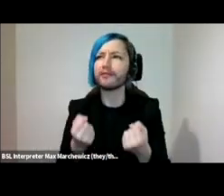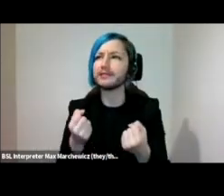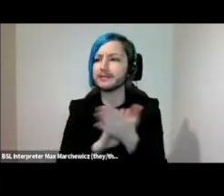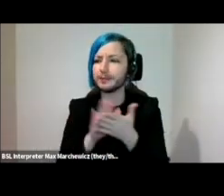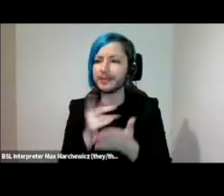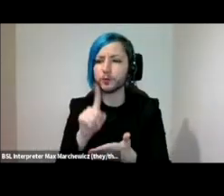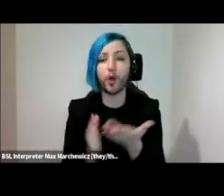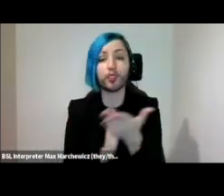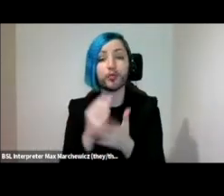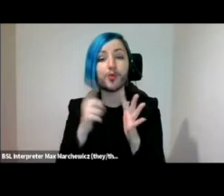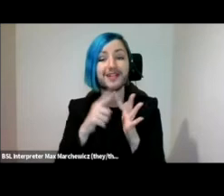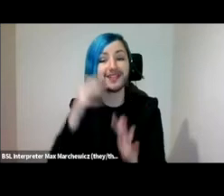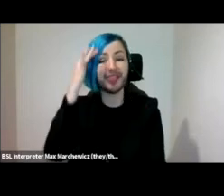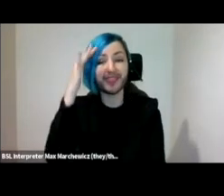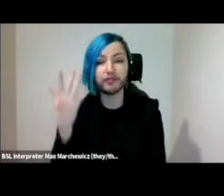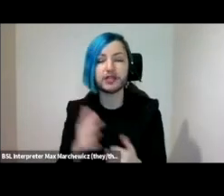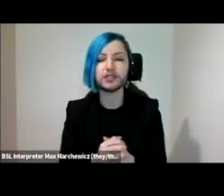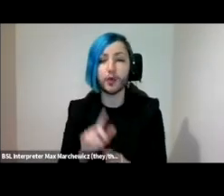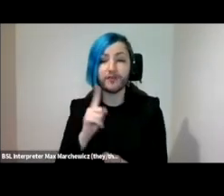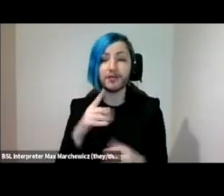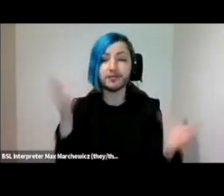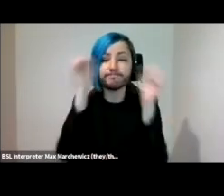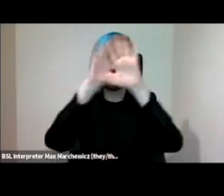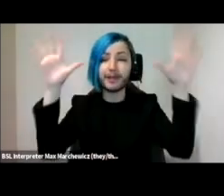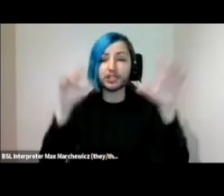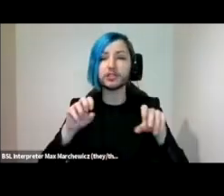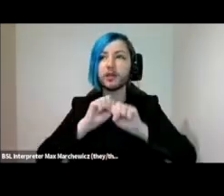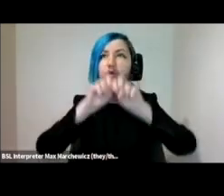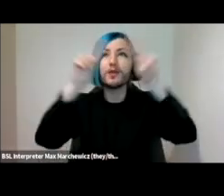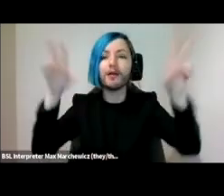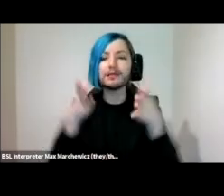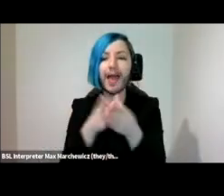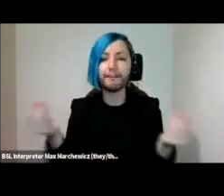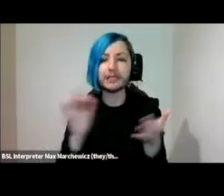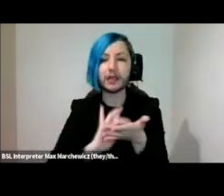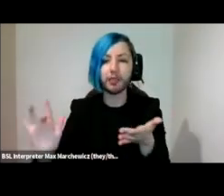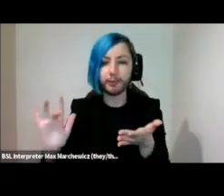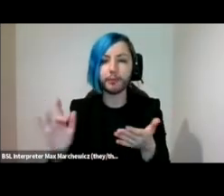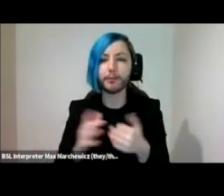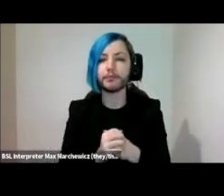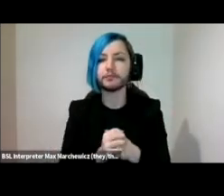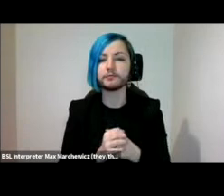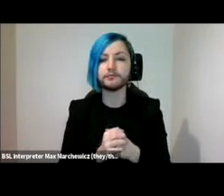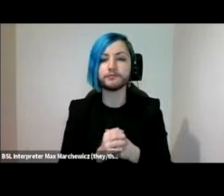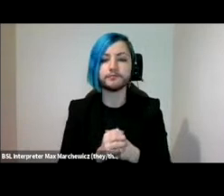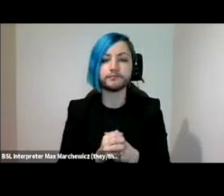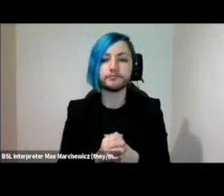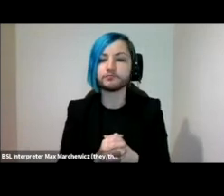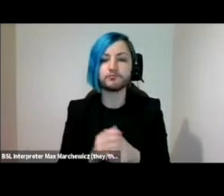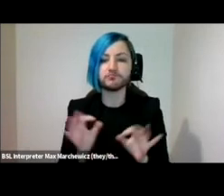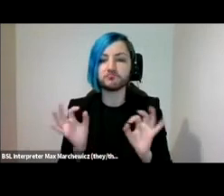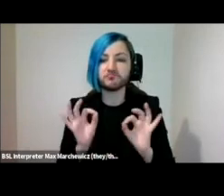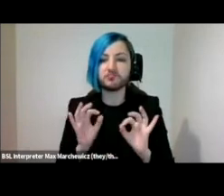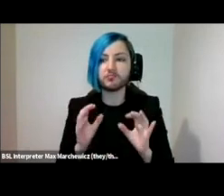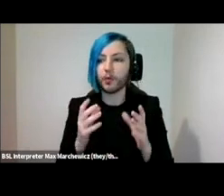Einstein's theory. So if you imagine, first of all, our universe is an empty place. There are no masses in it.